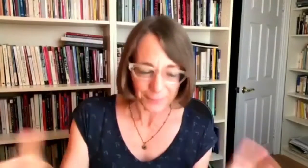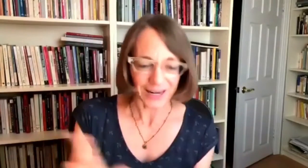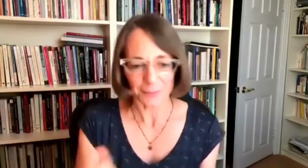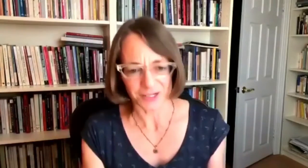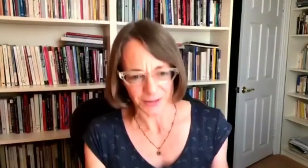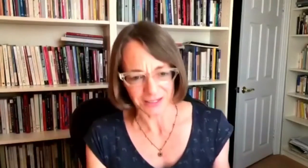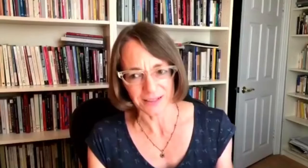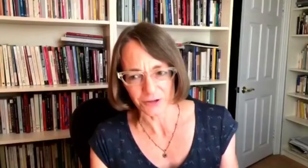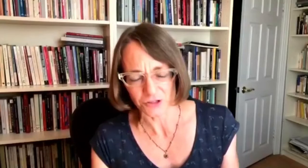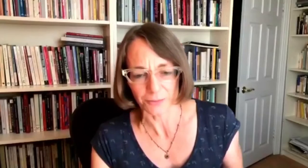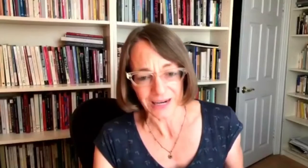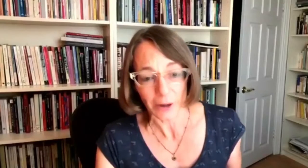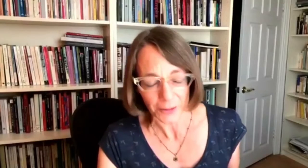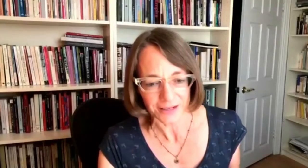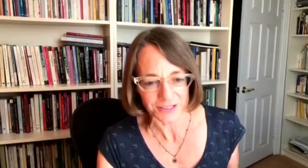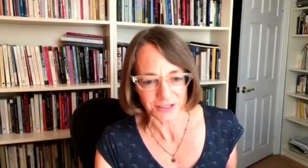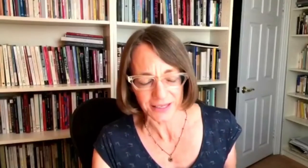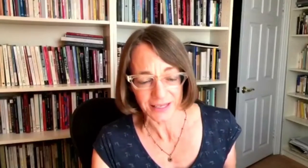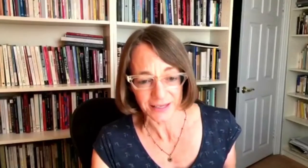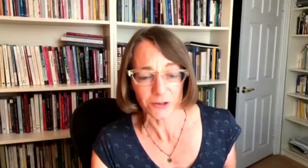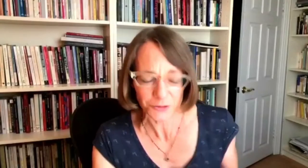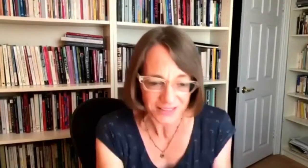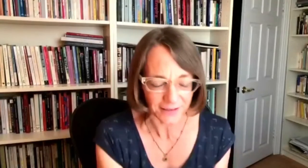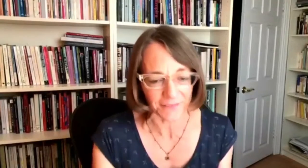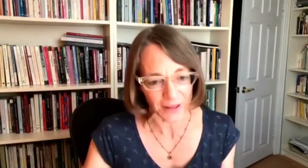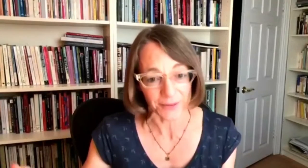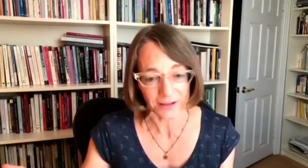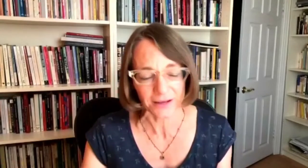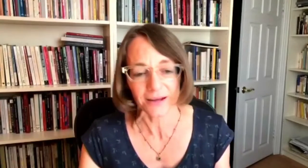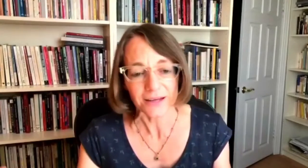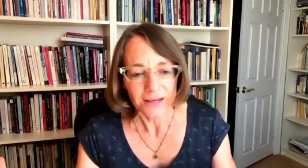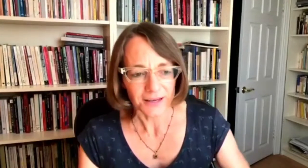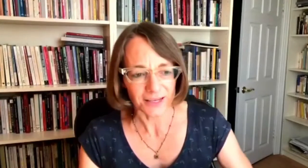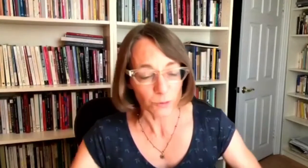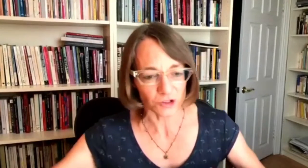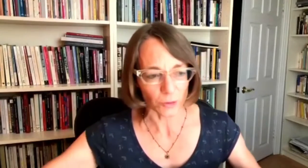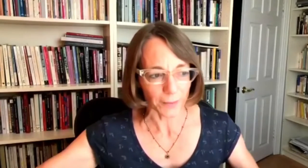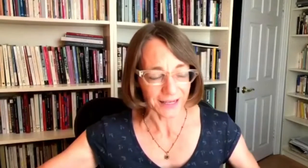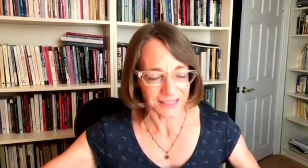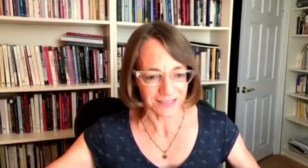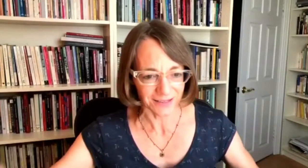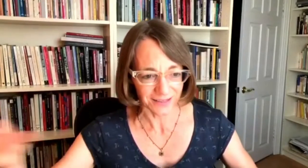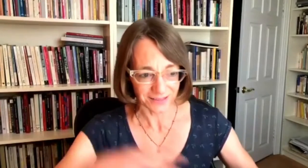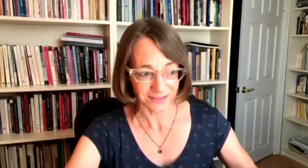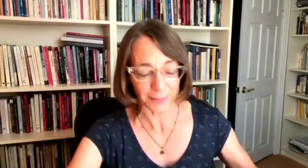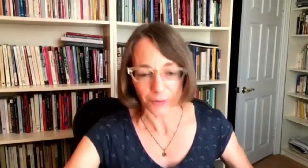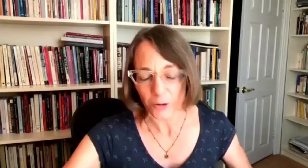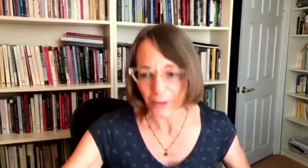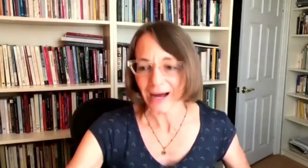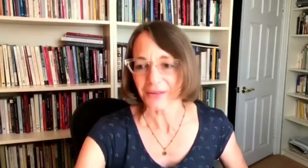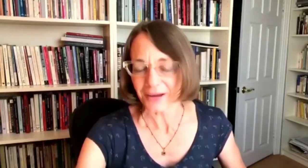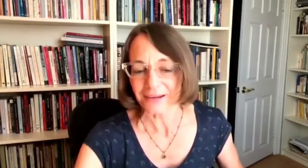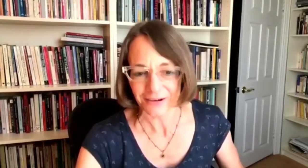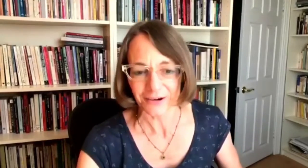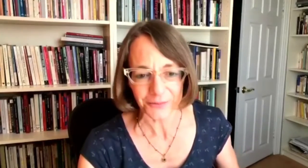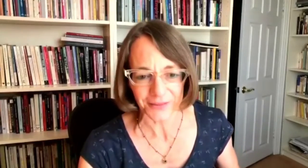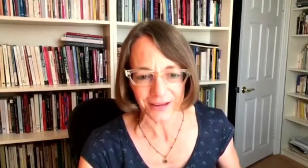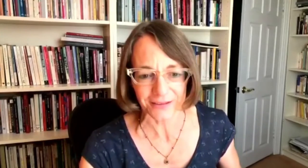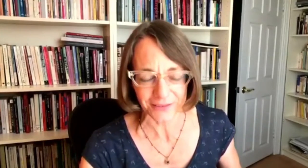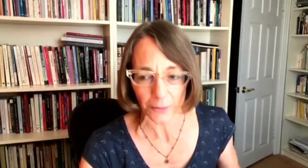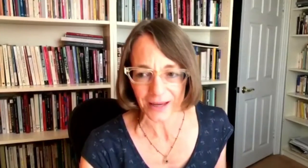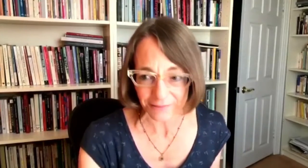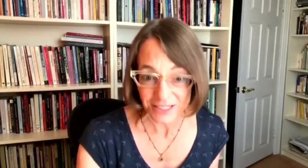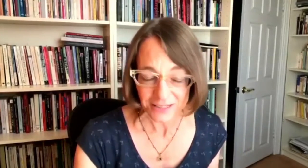law throughout time. This changes our understanding of eugenics, and this also teaches us